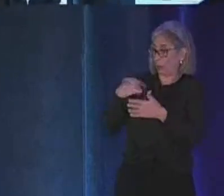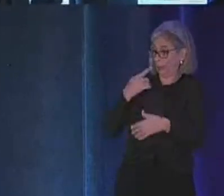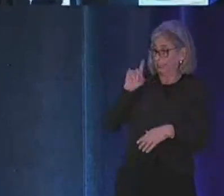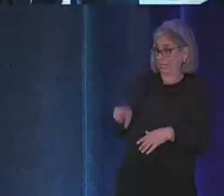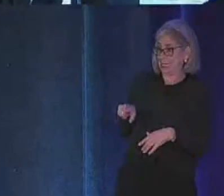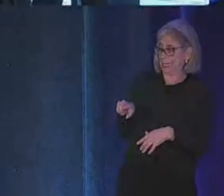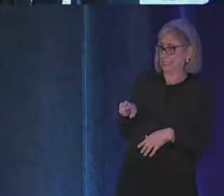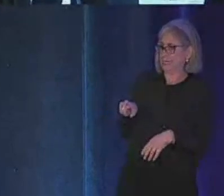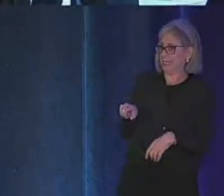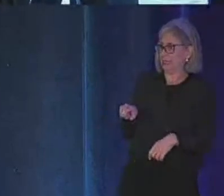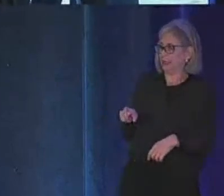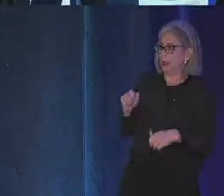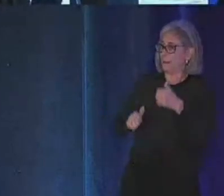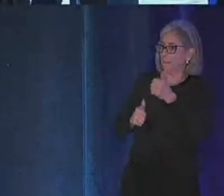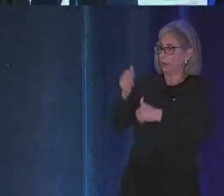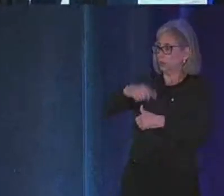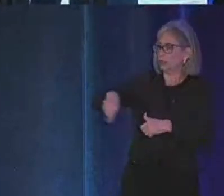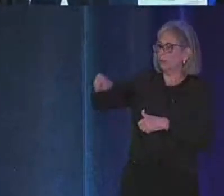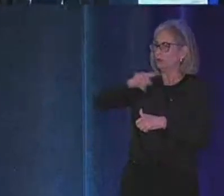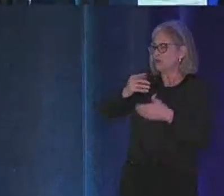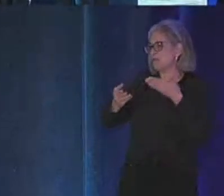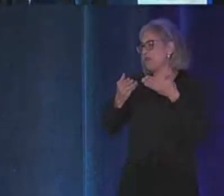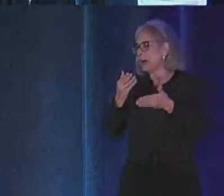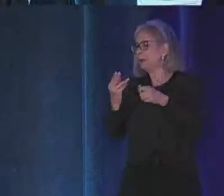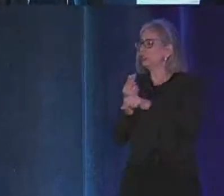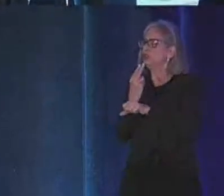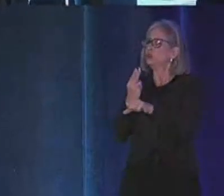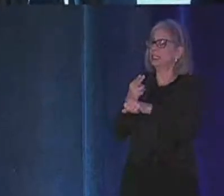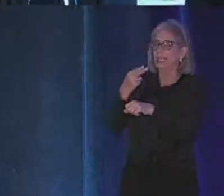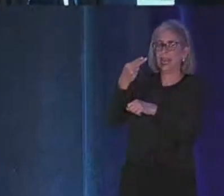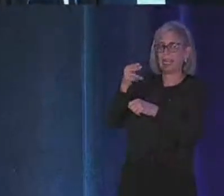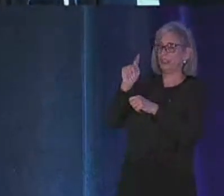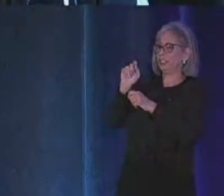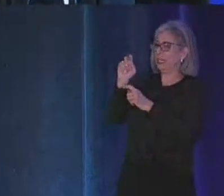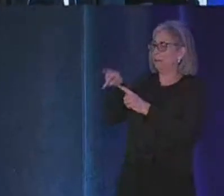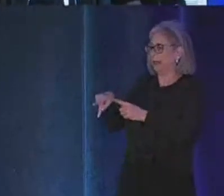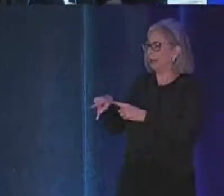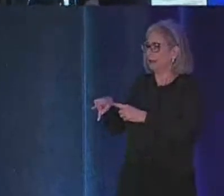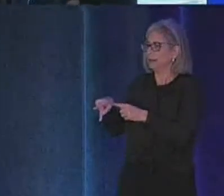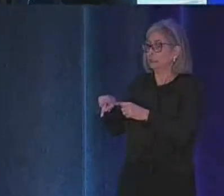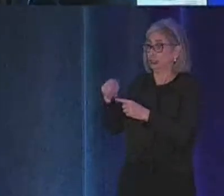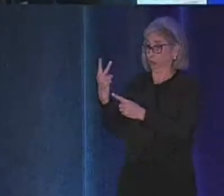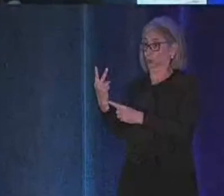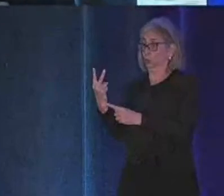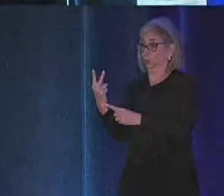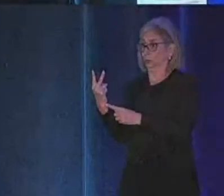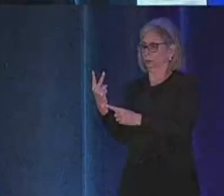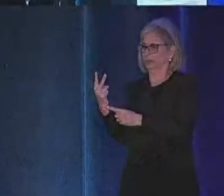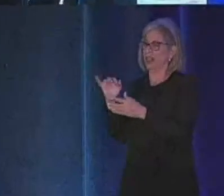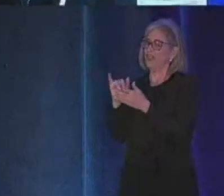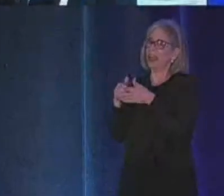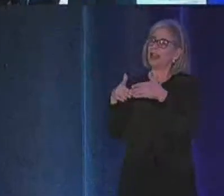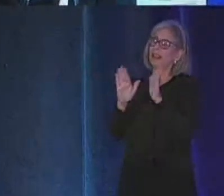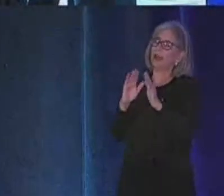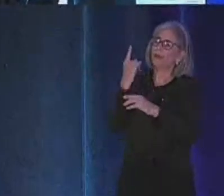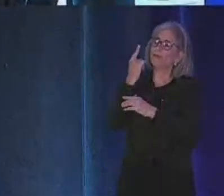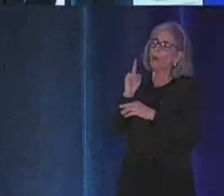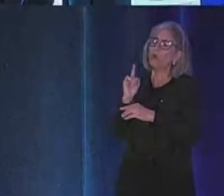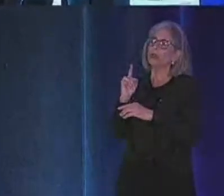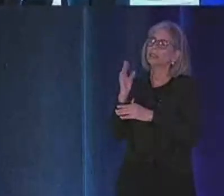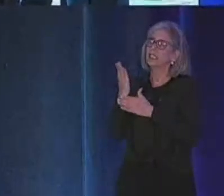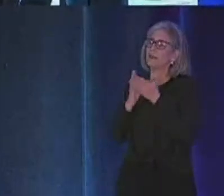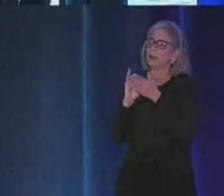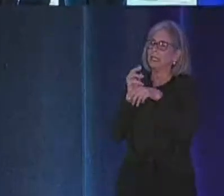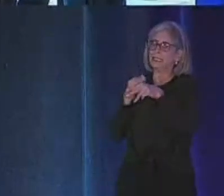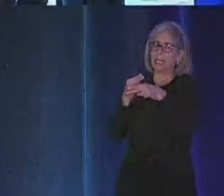Now, most of you are probably using HTTP2, which allowed for something